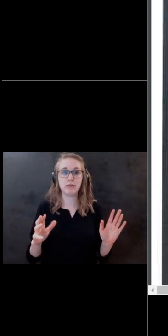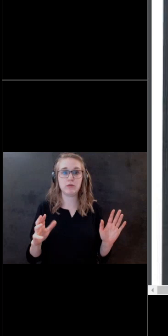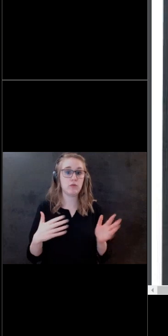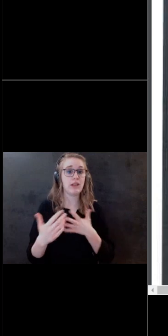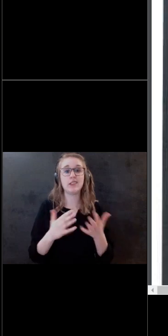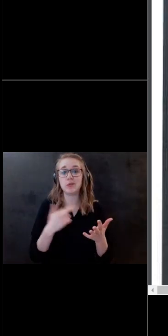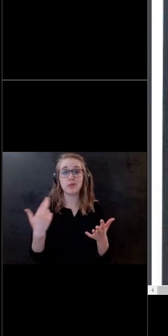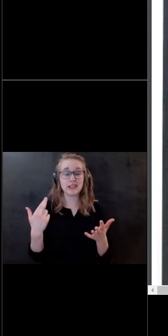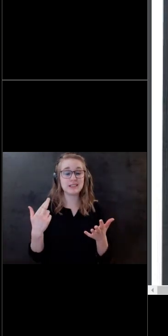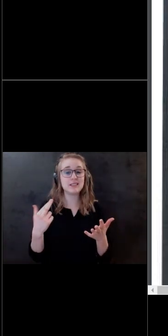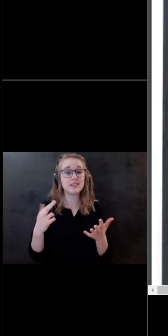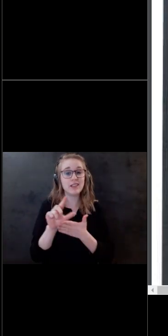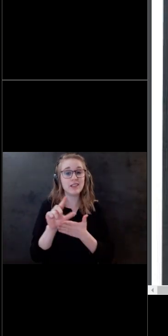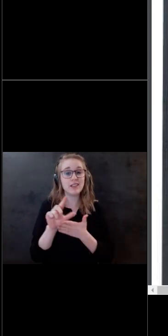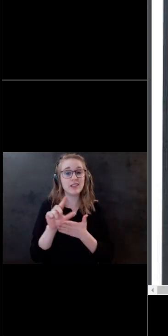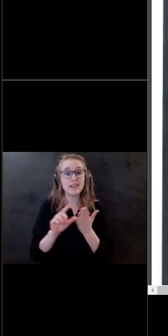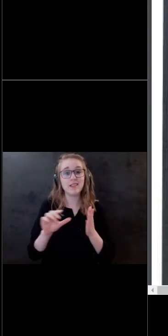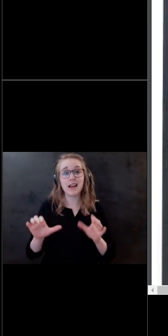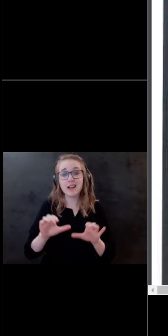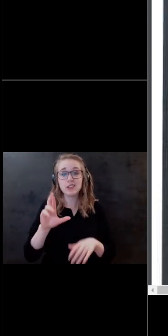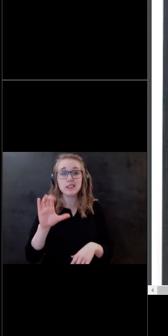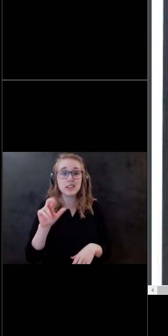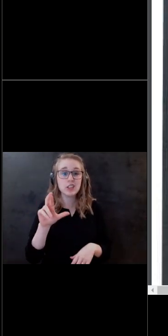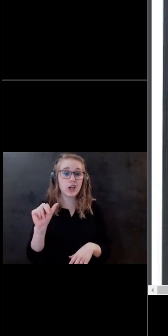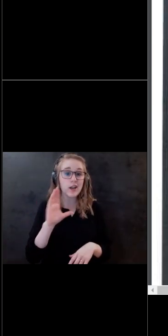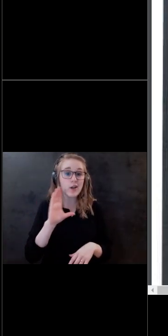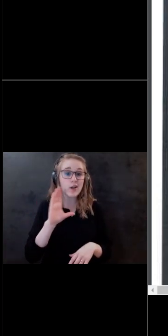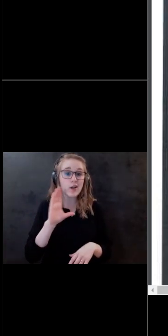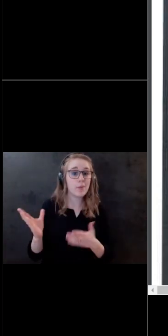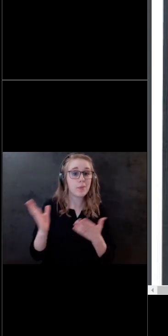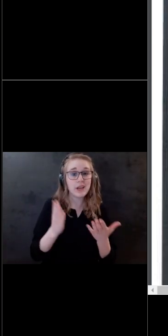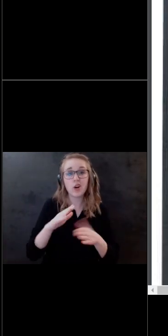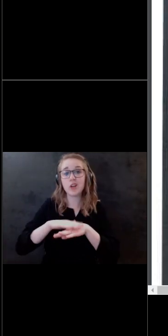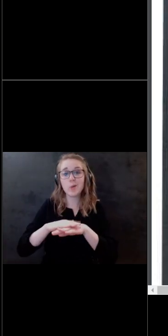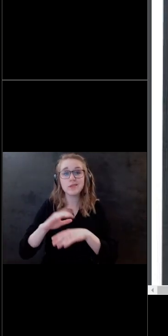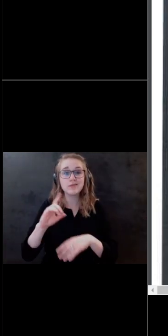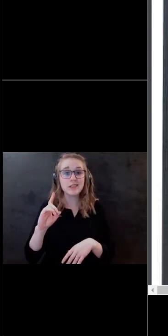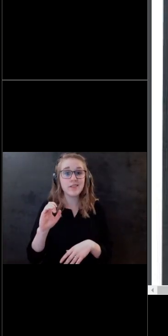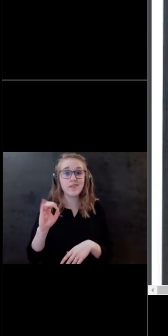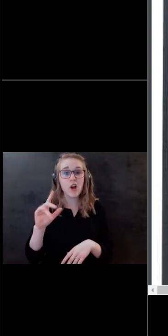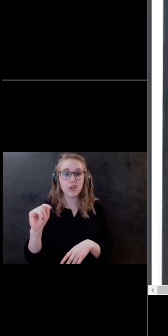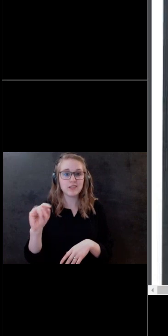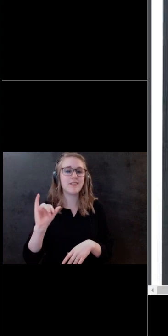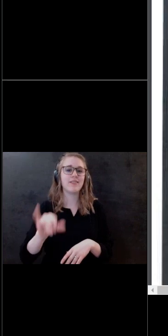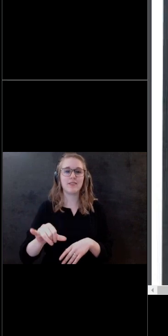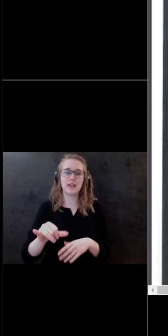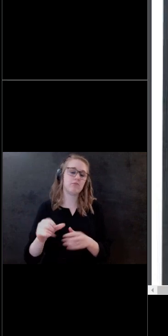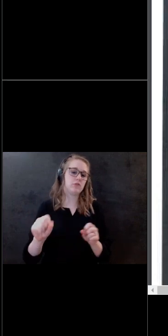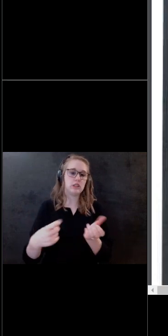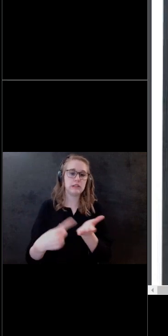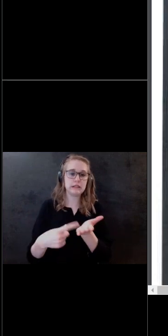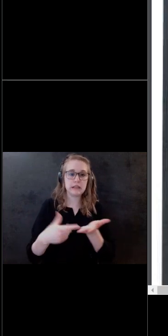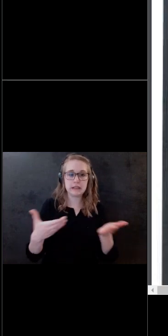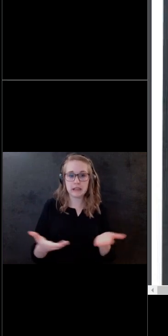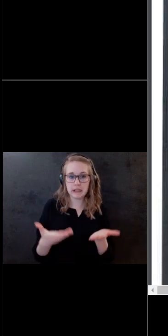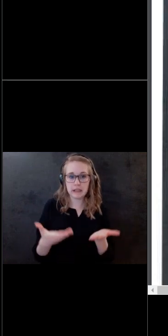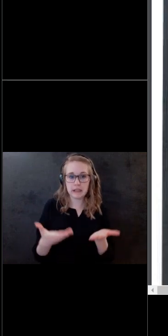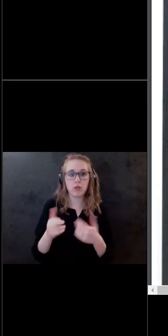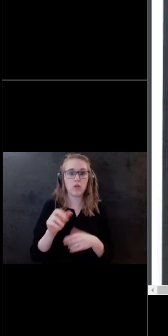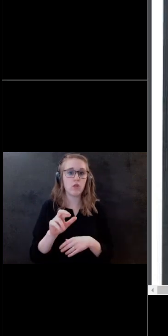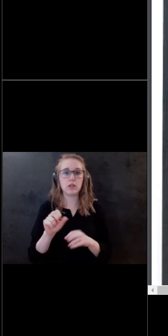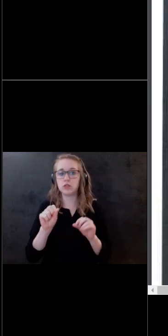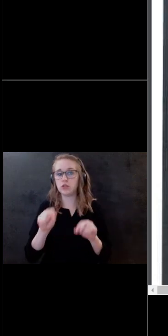CRA may bring or noticing of default would be something, you know, that could be further discussed that you know, we could do here. You could certainly